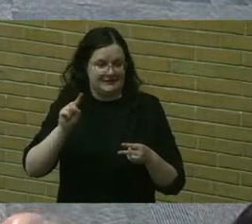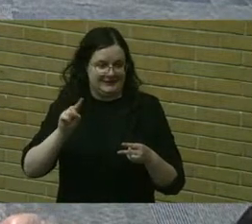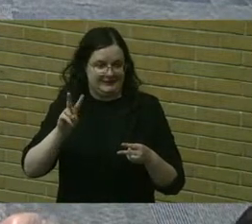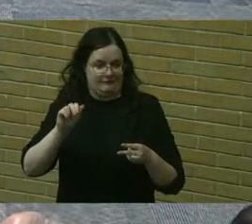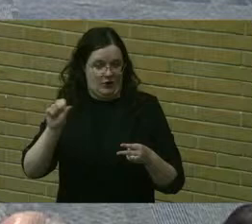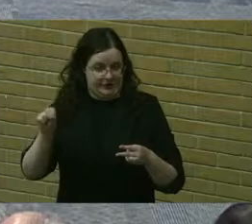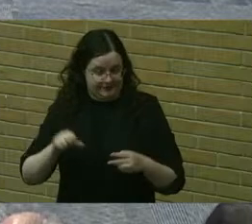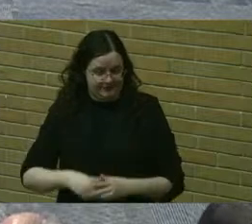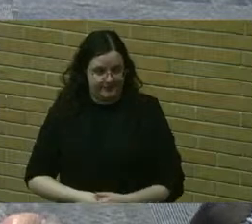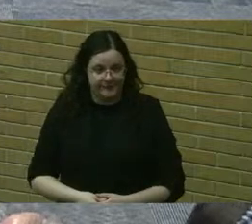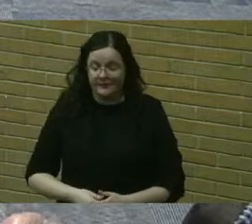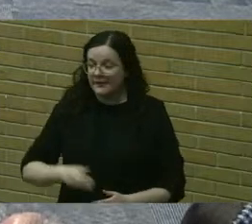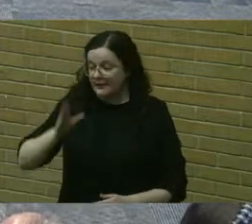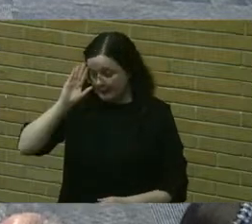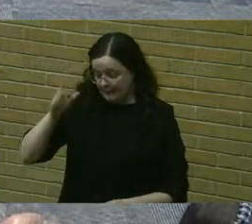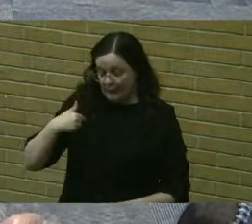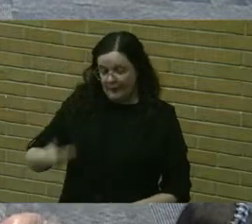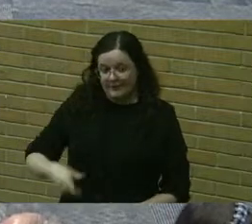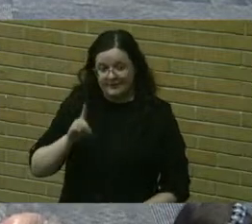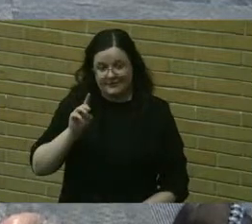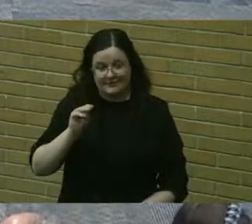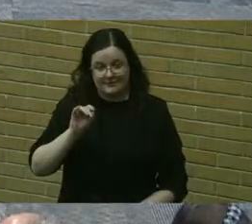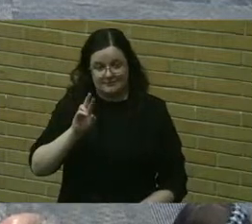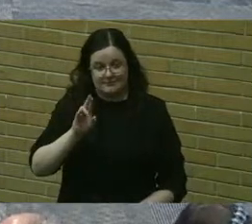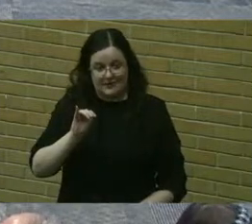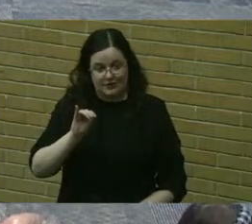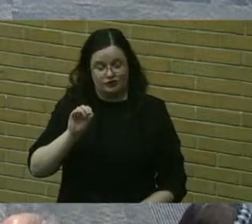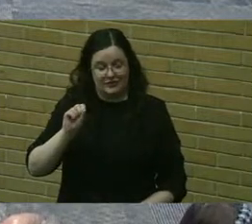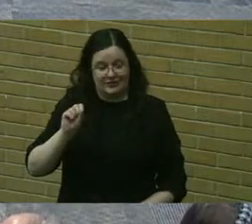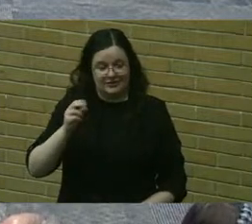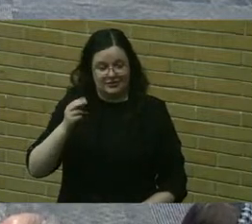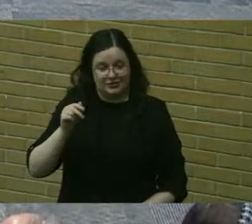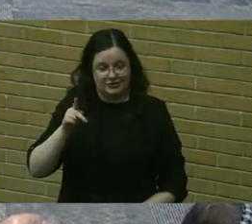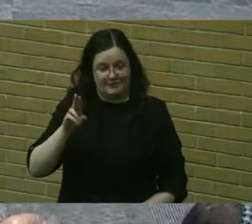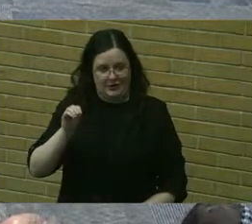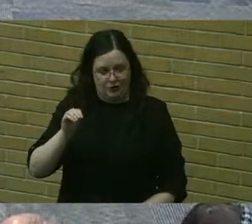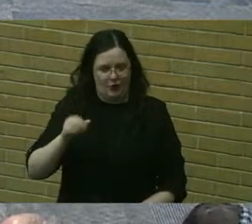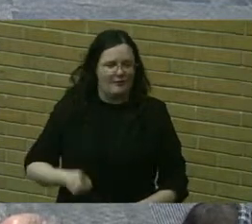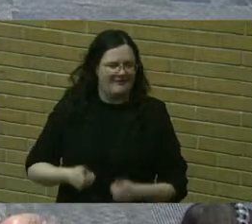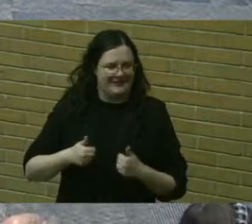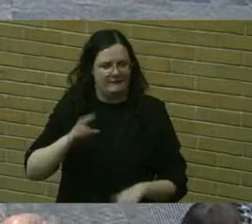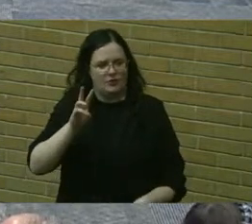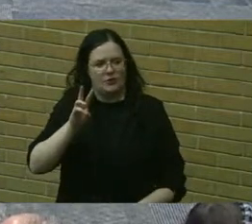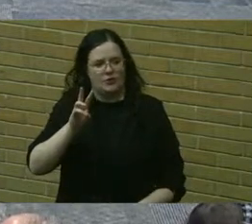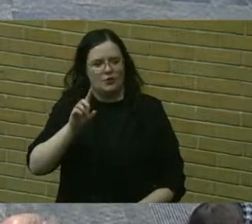Hello, my name is Dimitri Shapiro, 132 Winter Greenway.